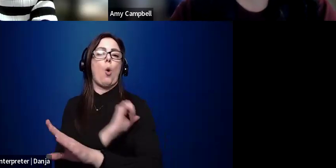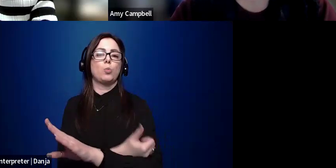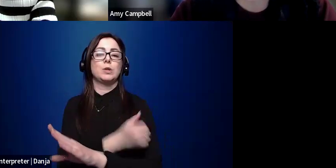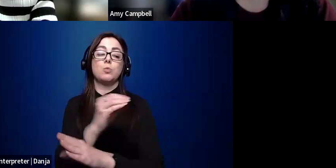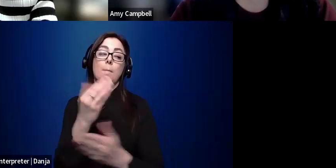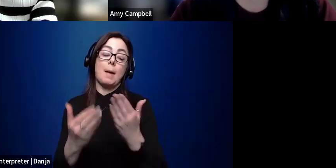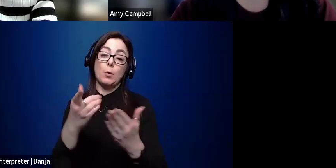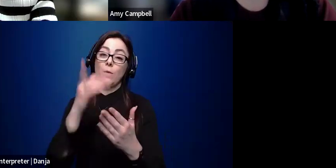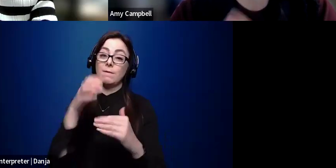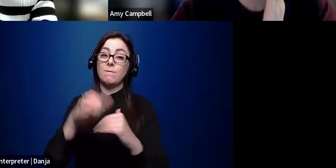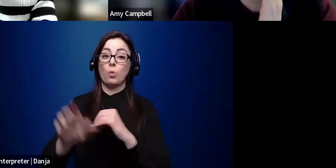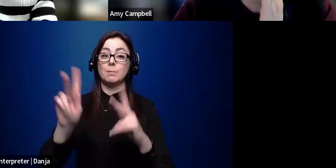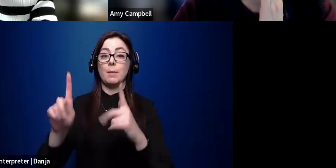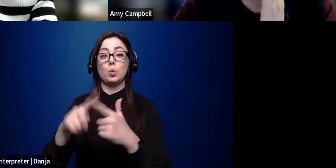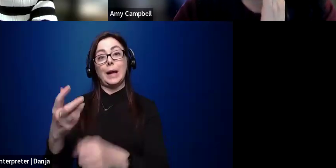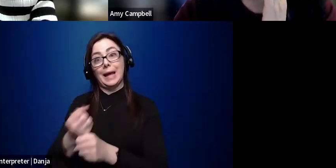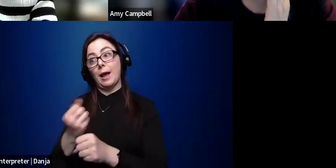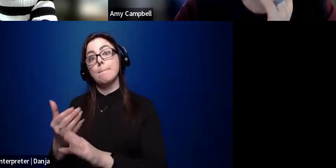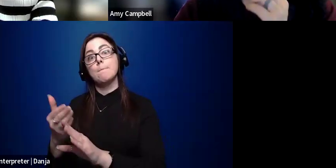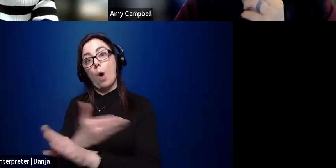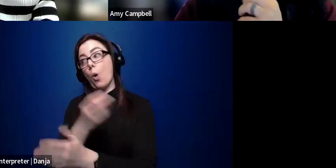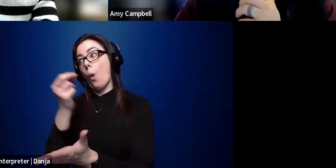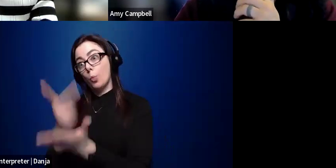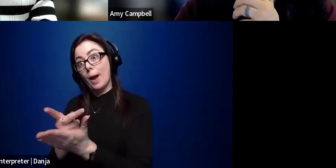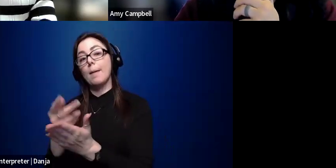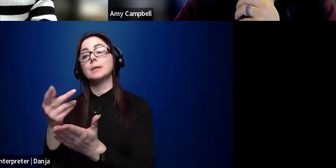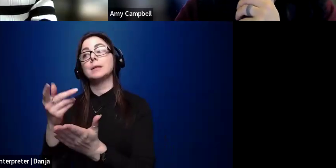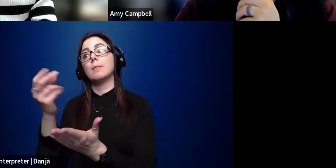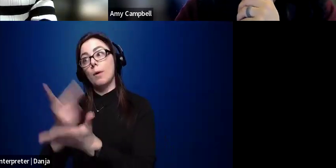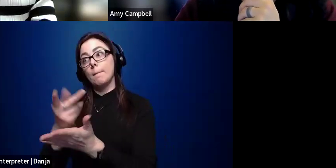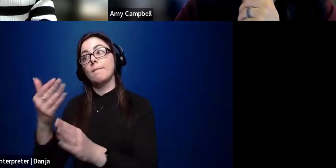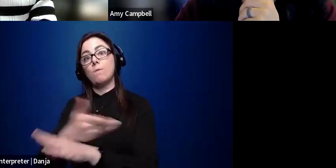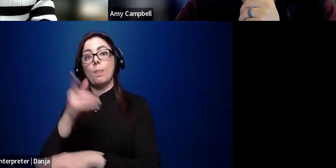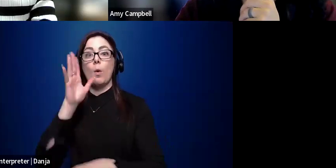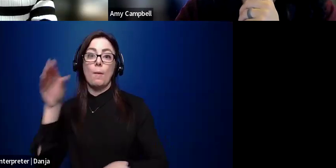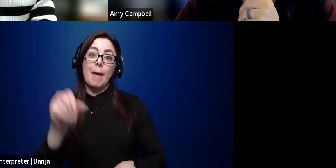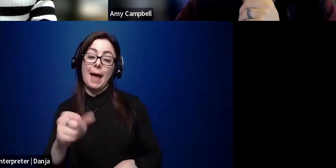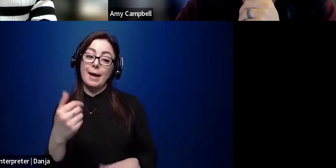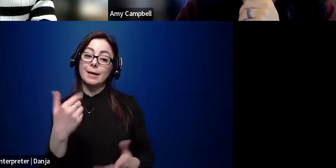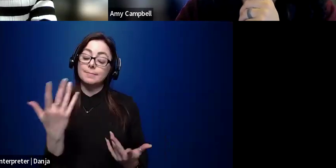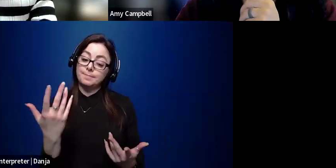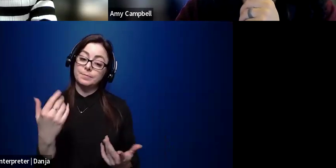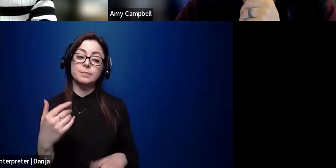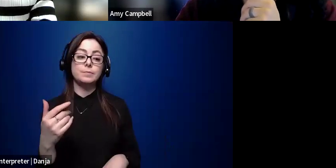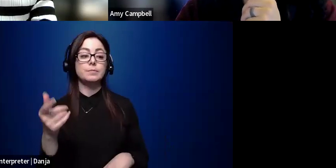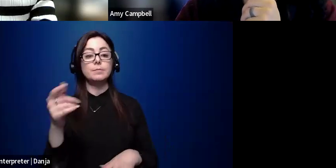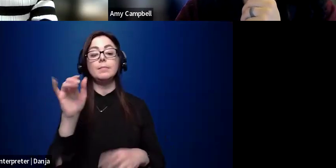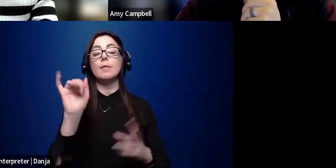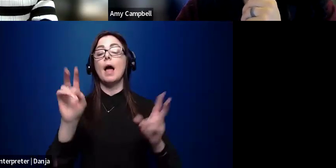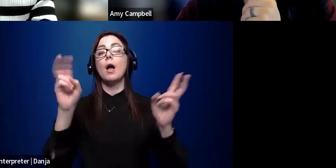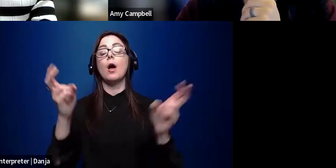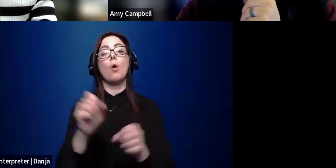already trying at the state level to get rid of some of that stuff, right? I know during the Work Without